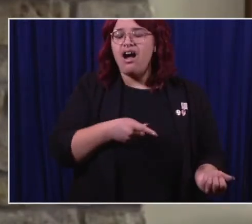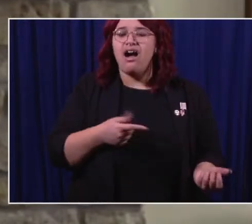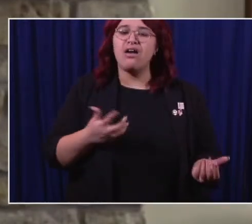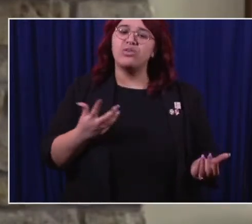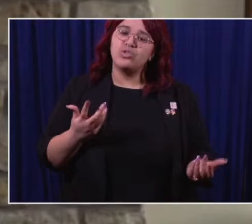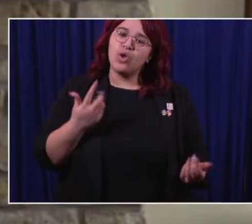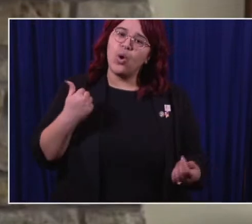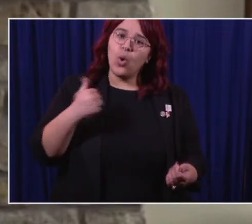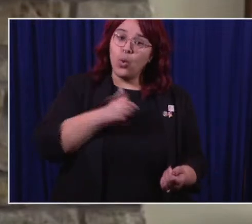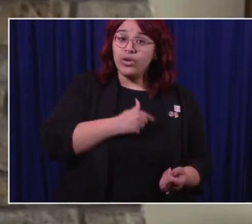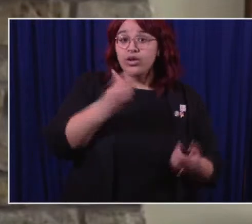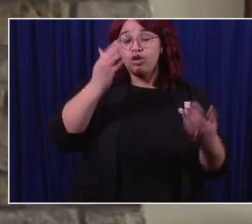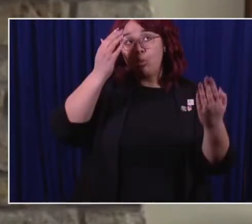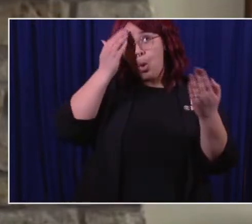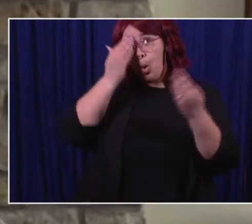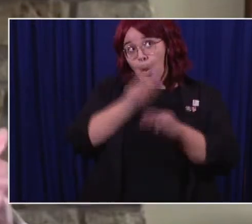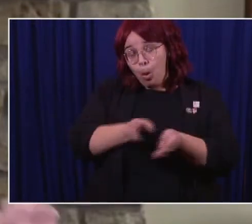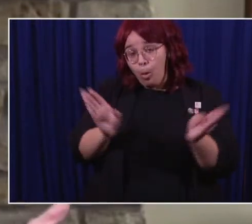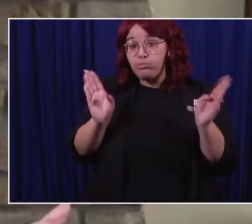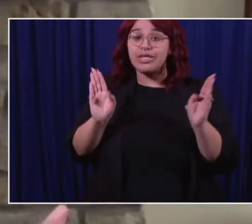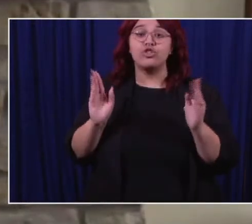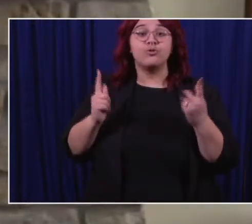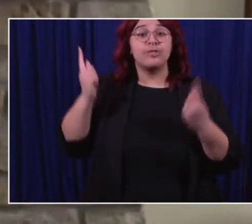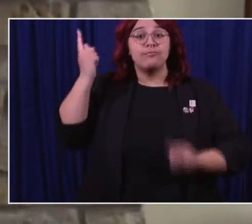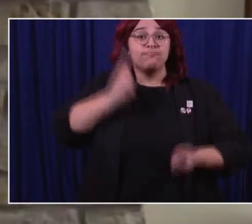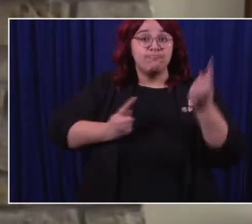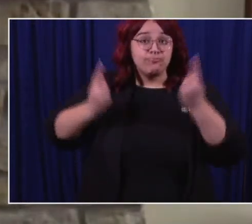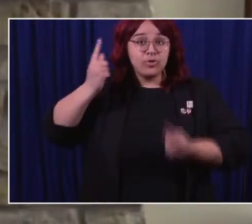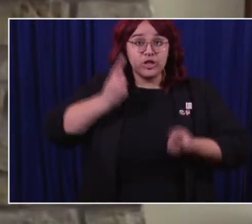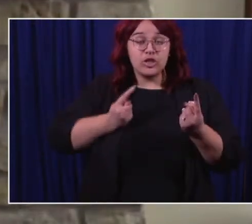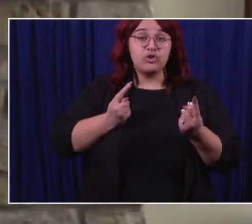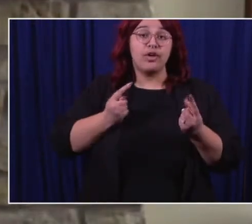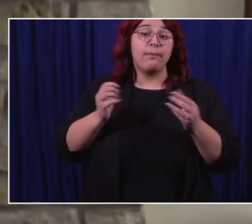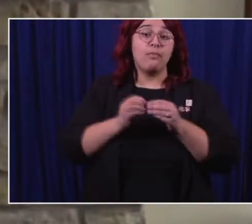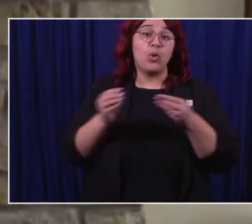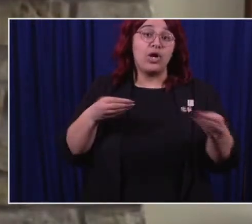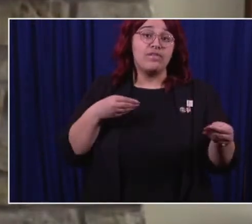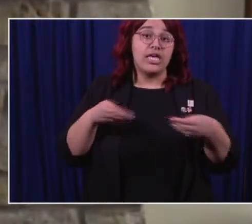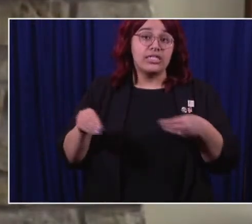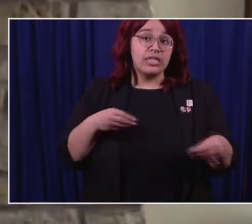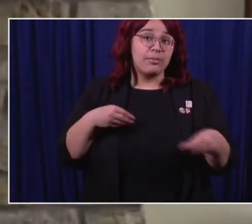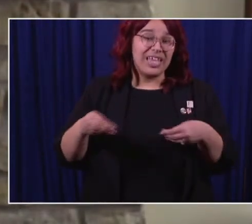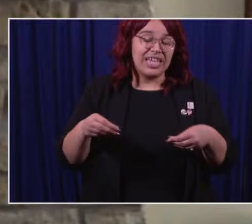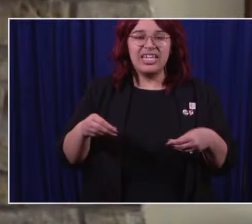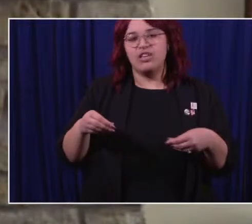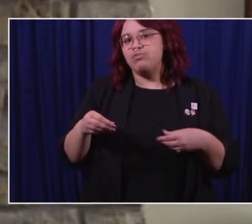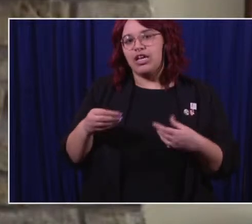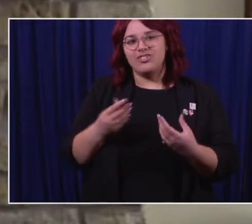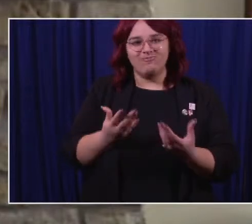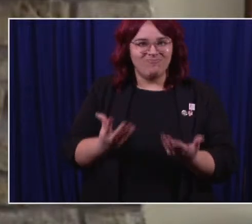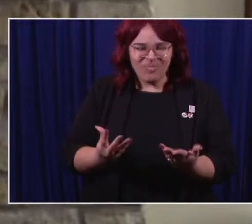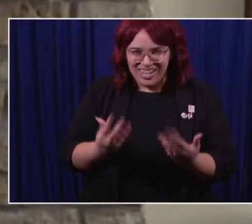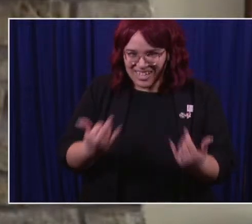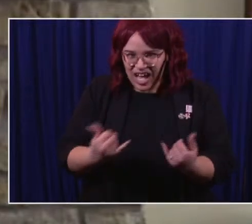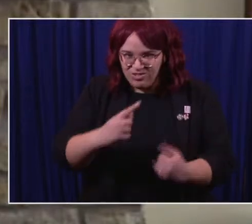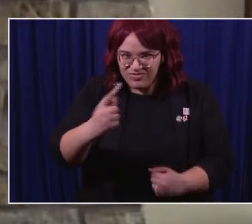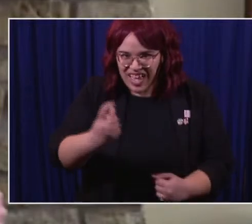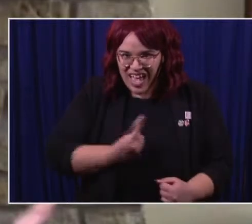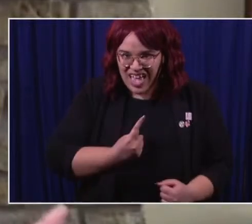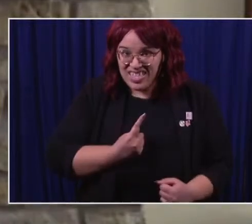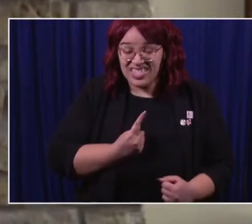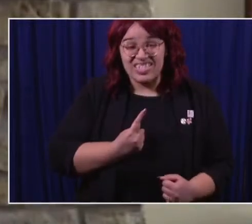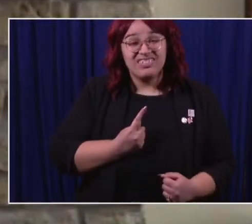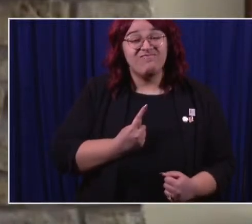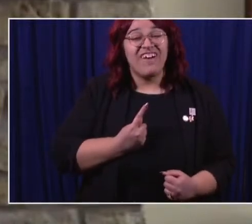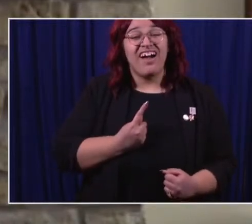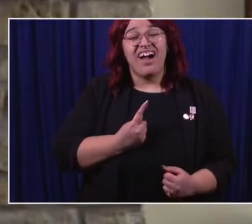this, and we'll have some announcements as we move forward. So in regard to the question, could it be that the Blue Jackets would be